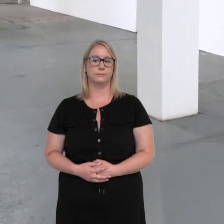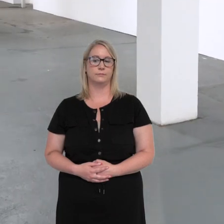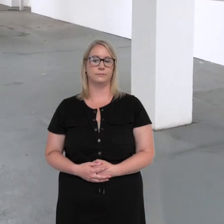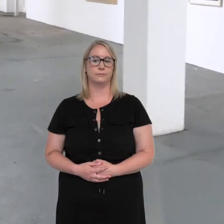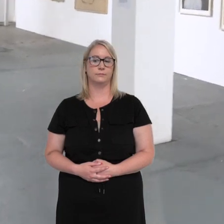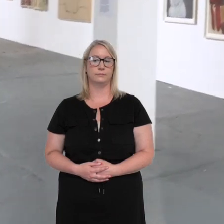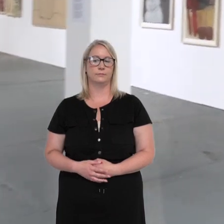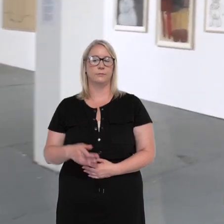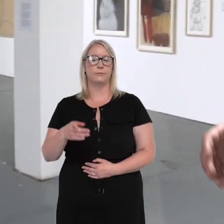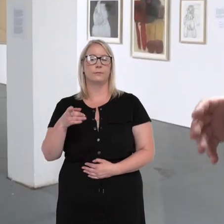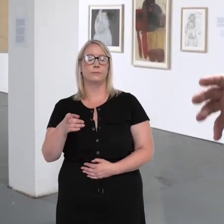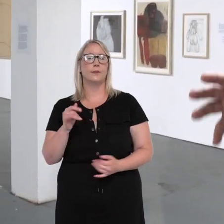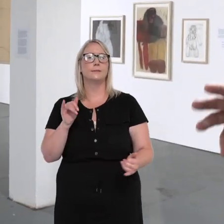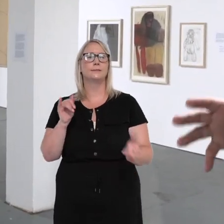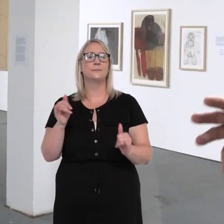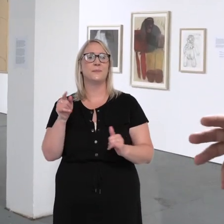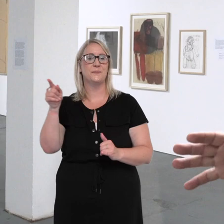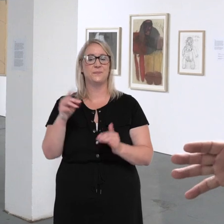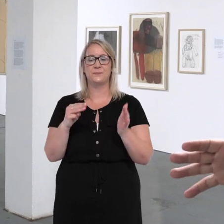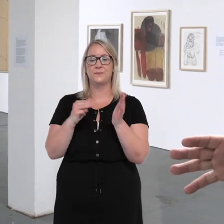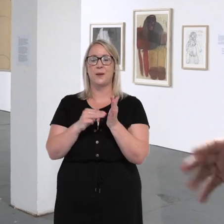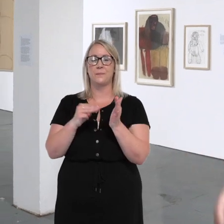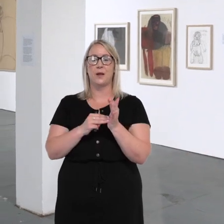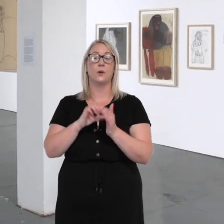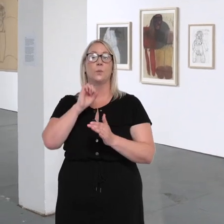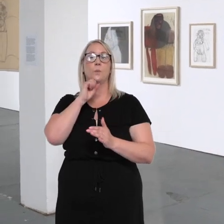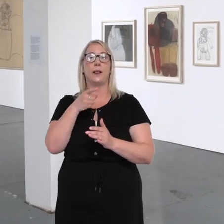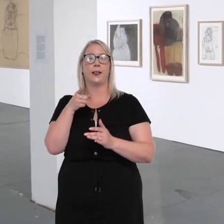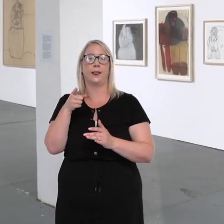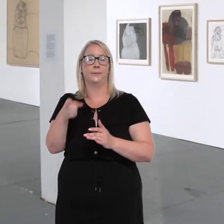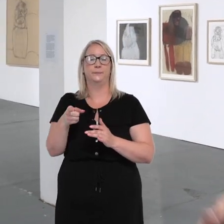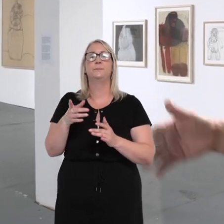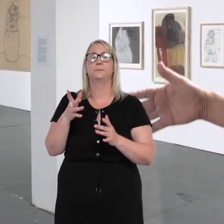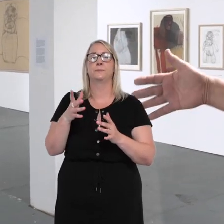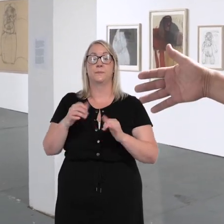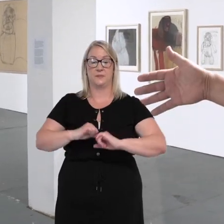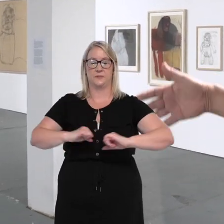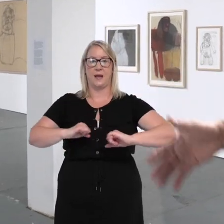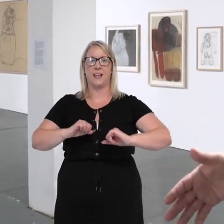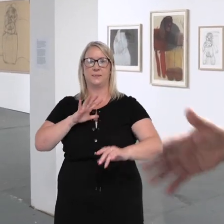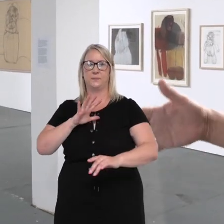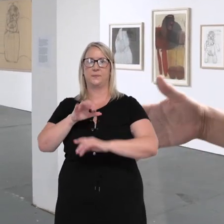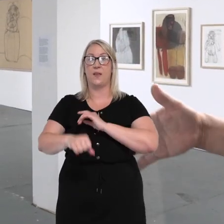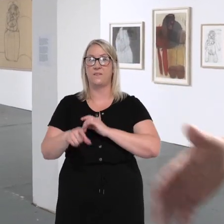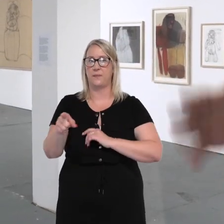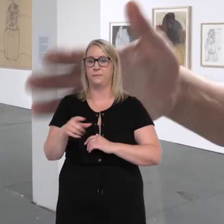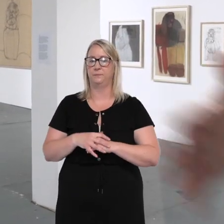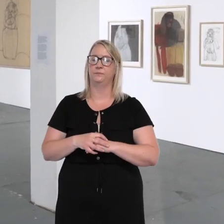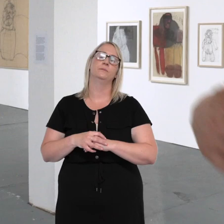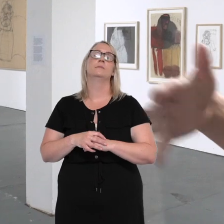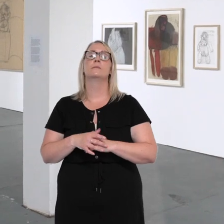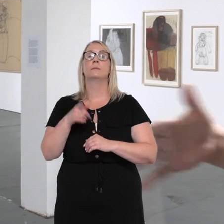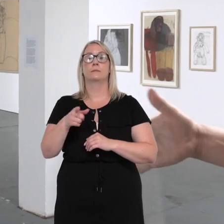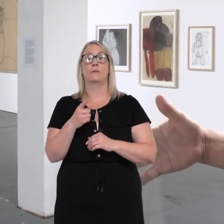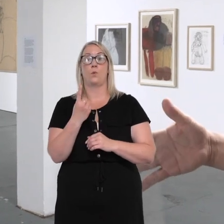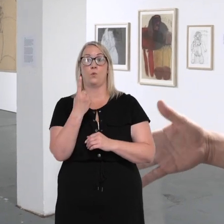Sometimes Michael would take over a space in the art centre, and we had one big table that was meant to be